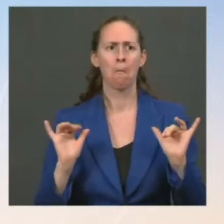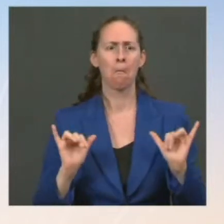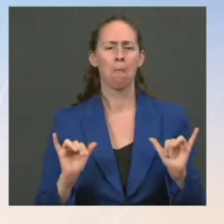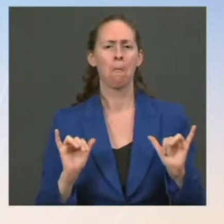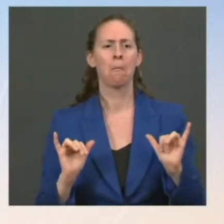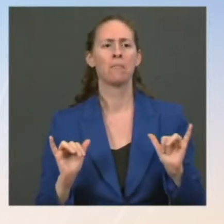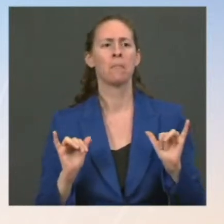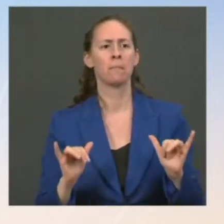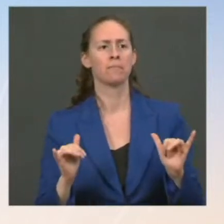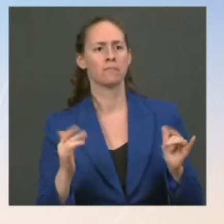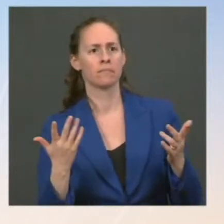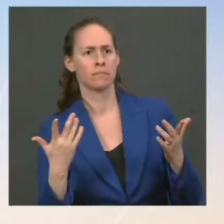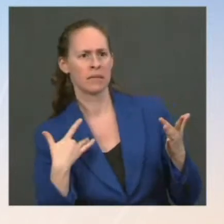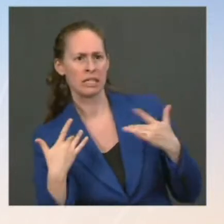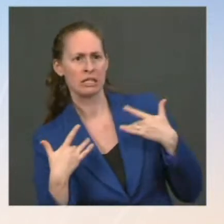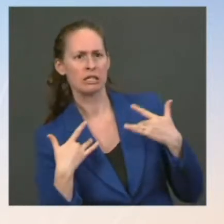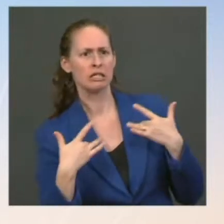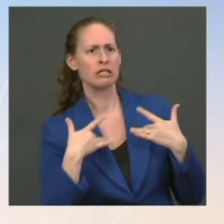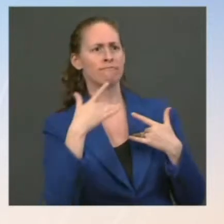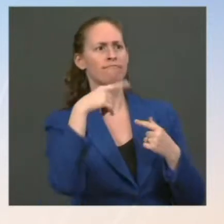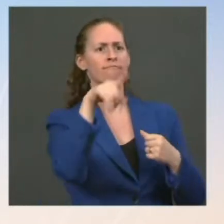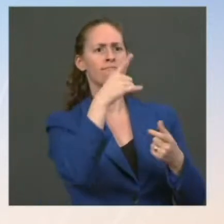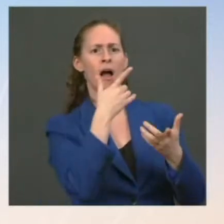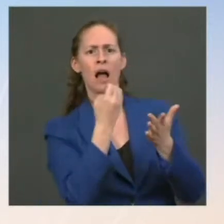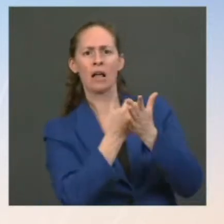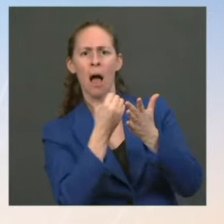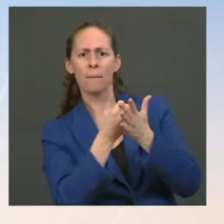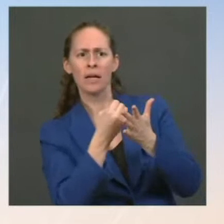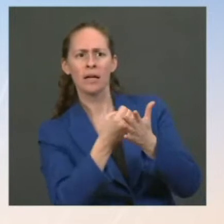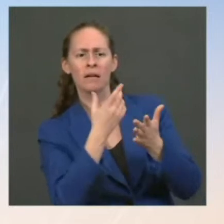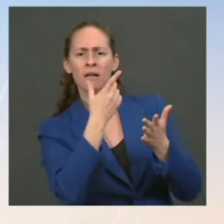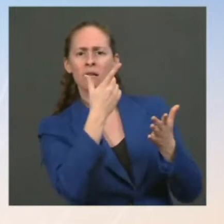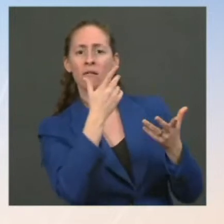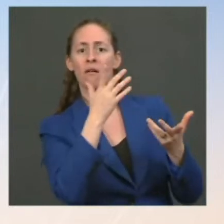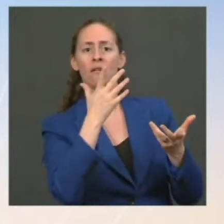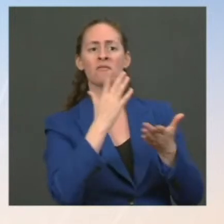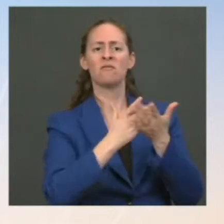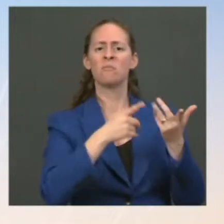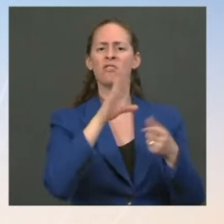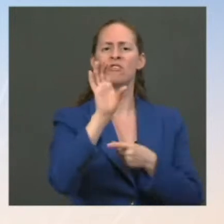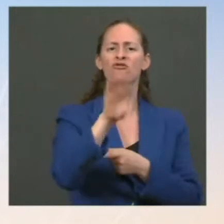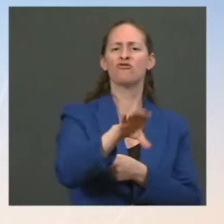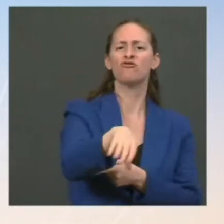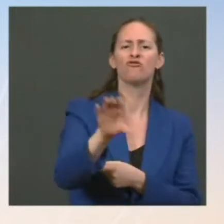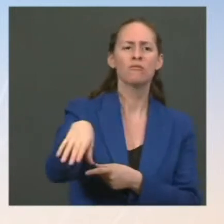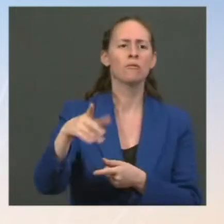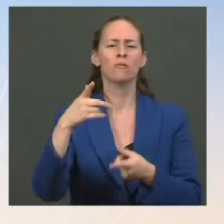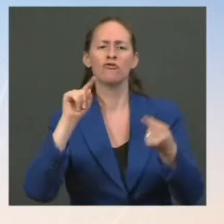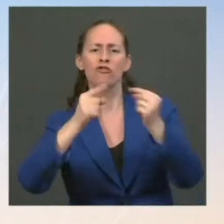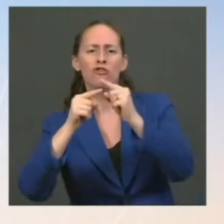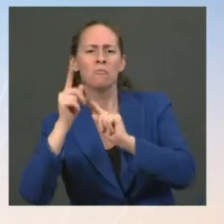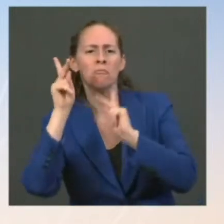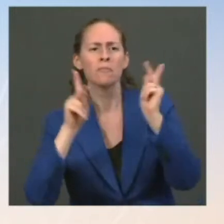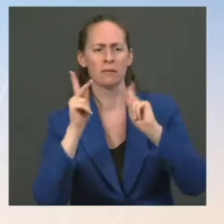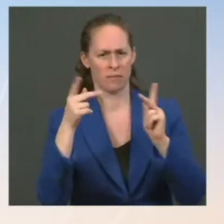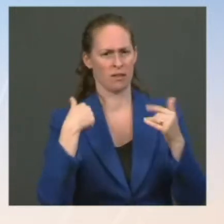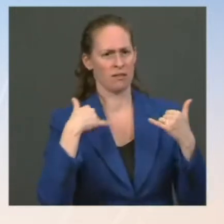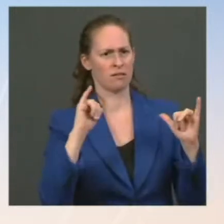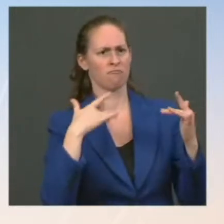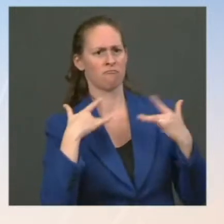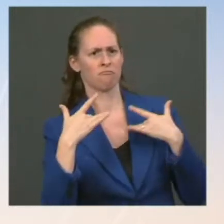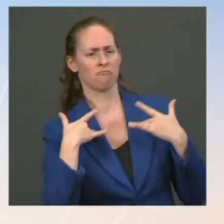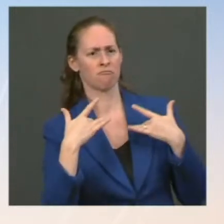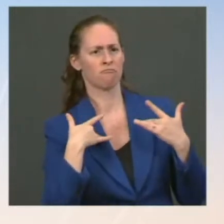about economic practices, coercive actions, and in fact, the actions that were admitted to by this individual. I mean, those